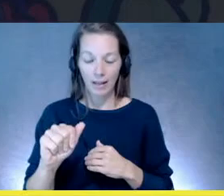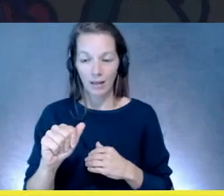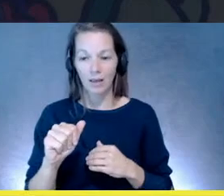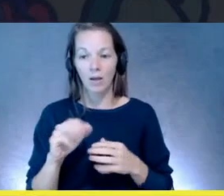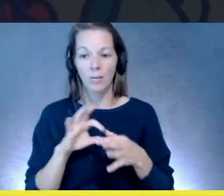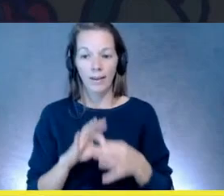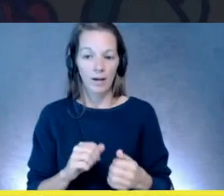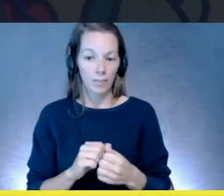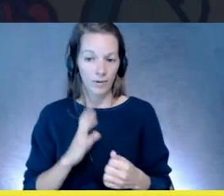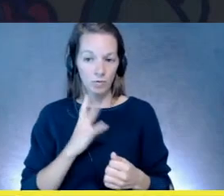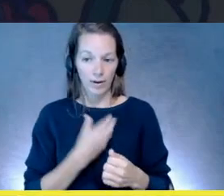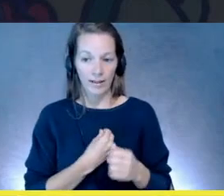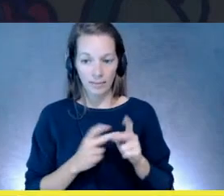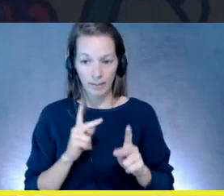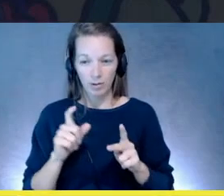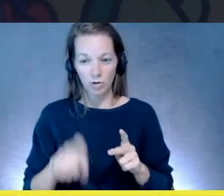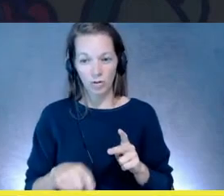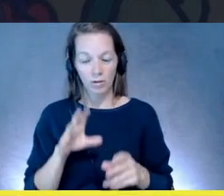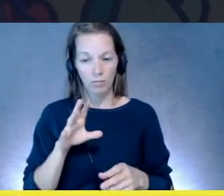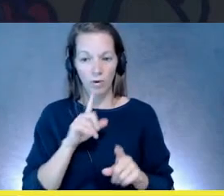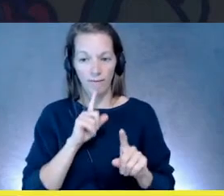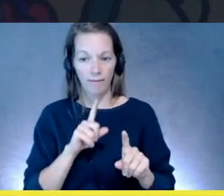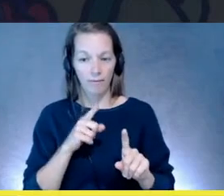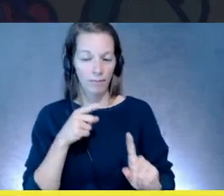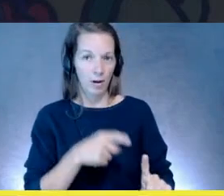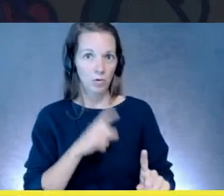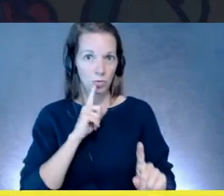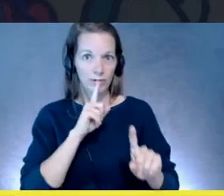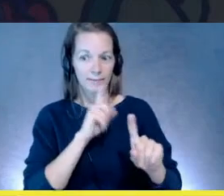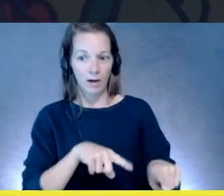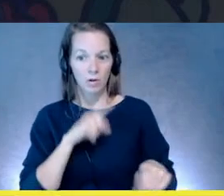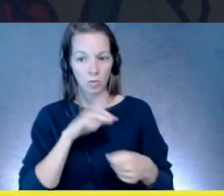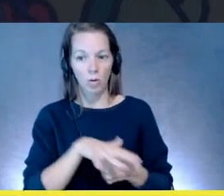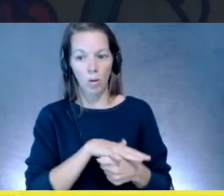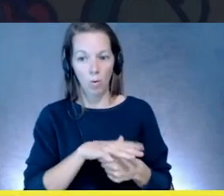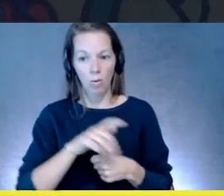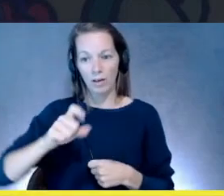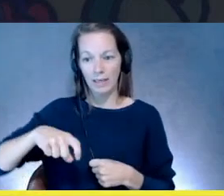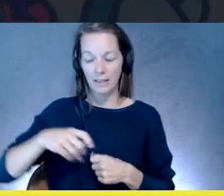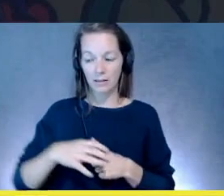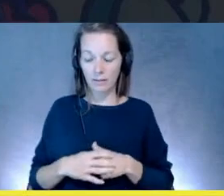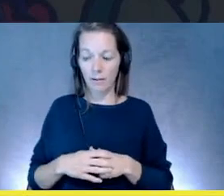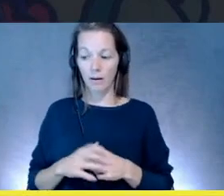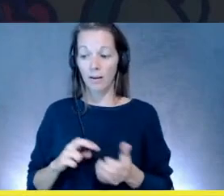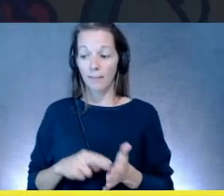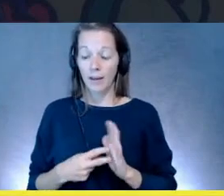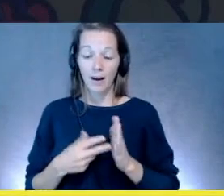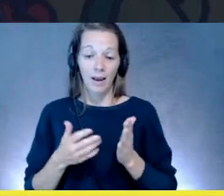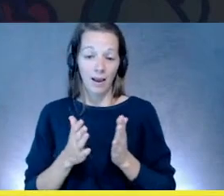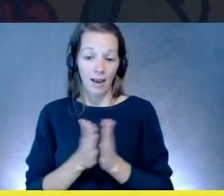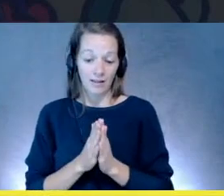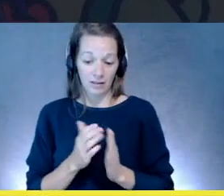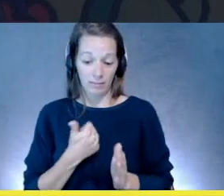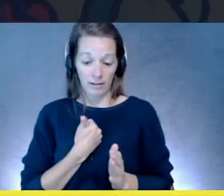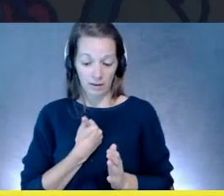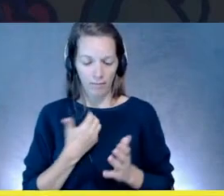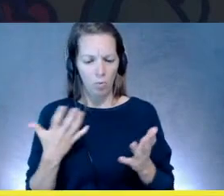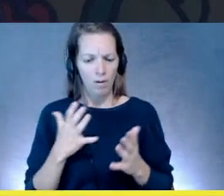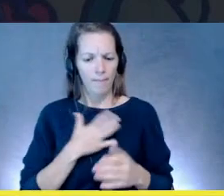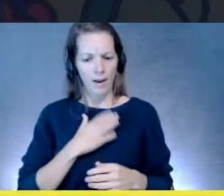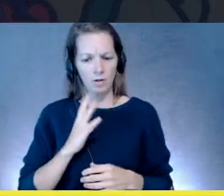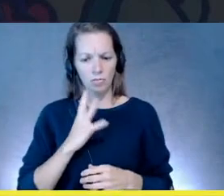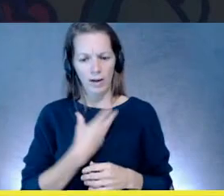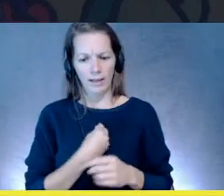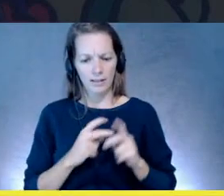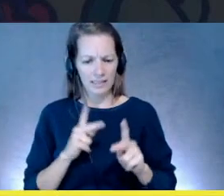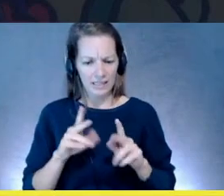people should involve responding to local needs. So this might mean asking yourself, what do my trans constituents or